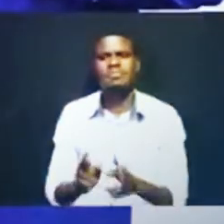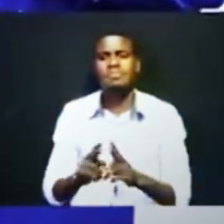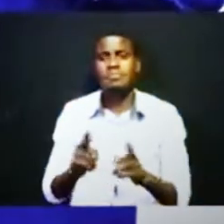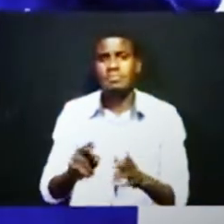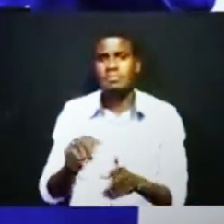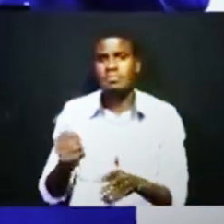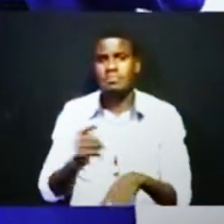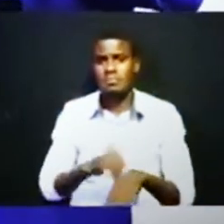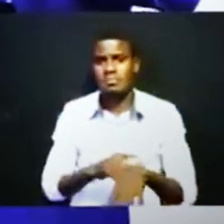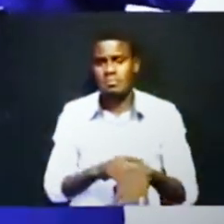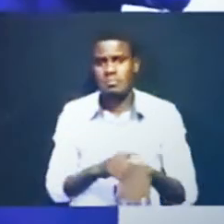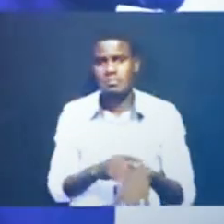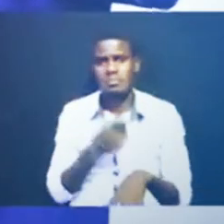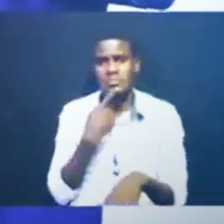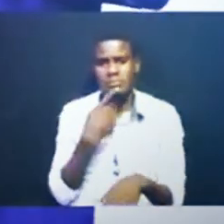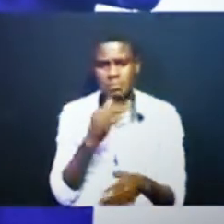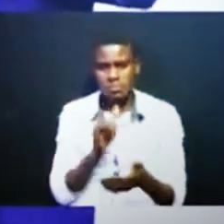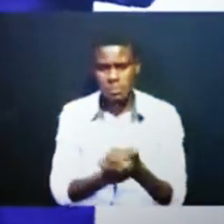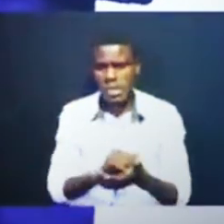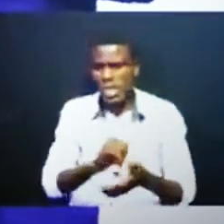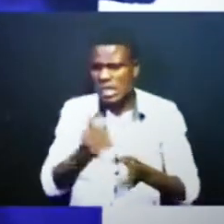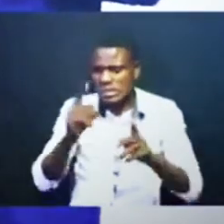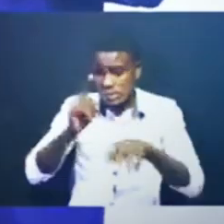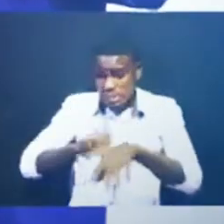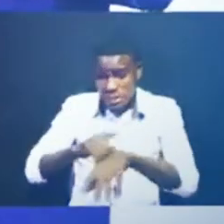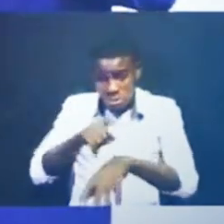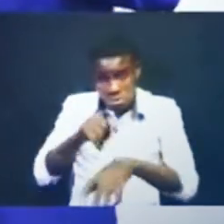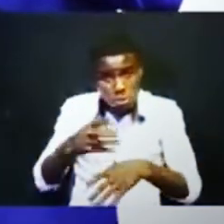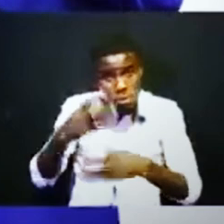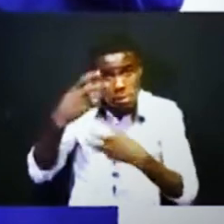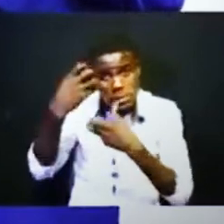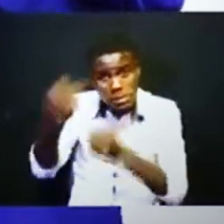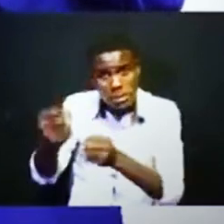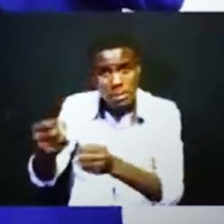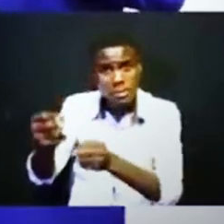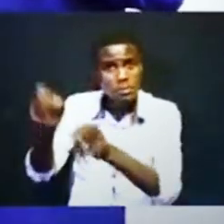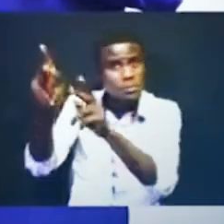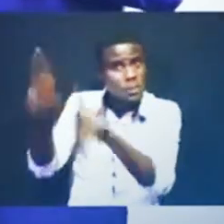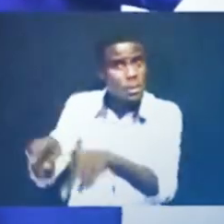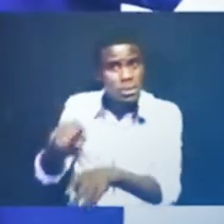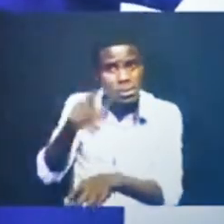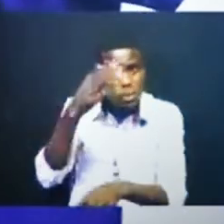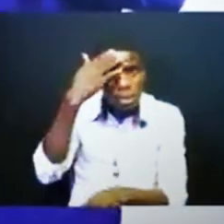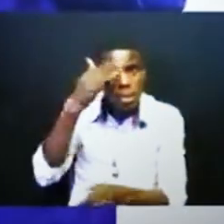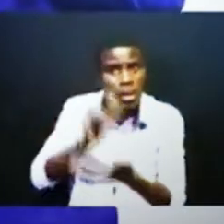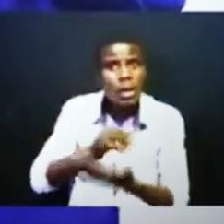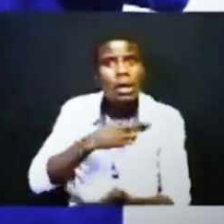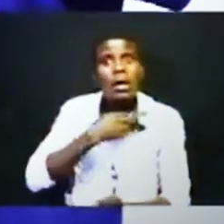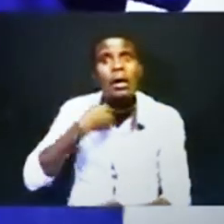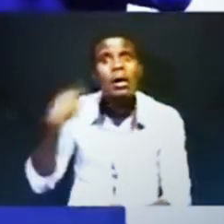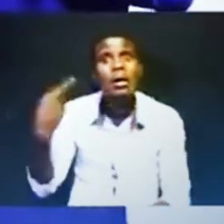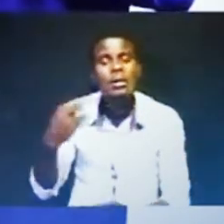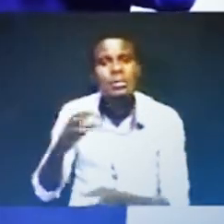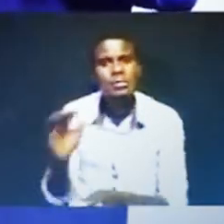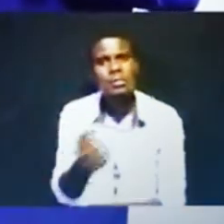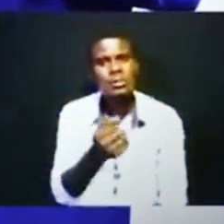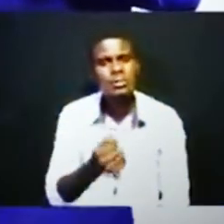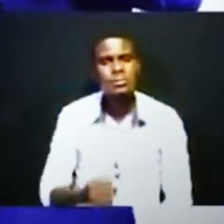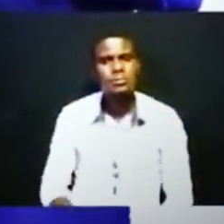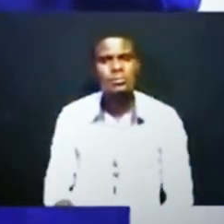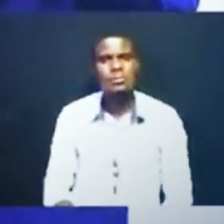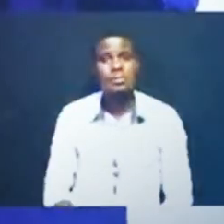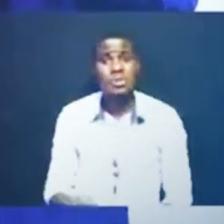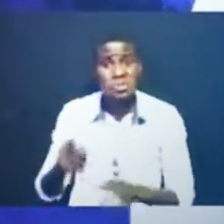that any time that you even confine into a human being, know that you have taken a risk. Can't you order? Said today be a one